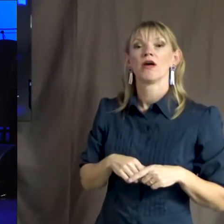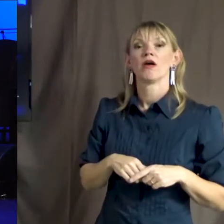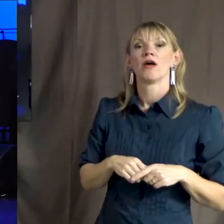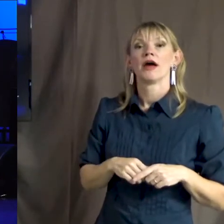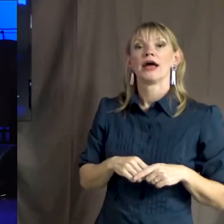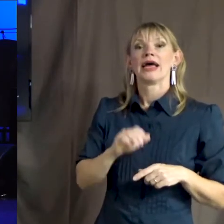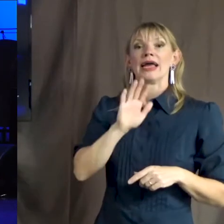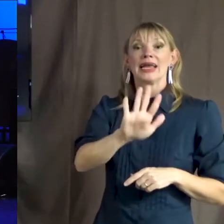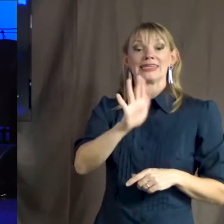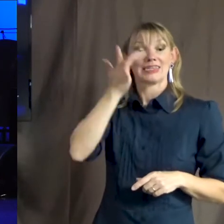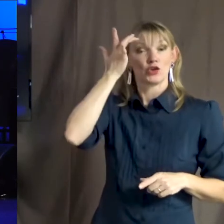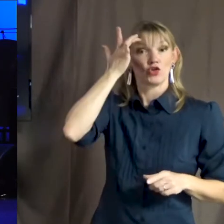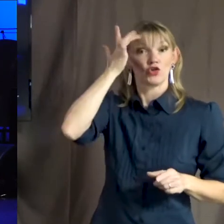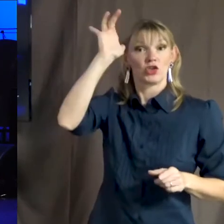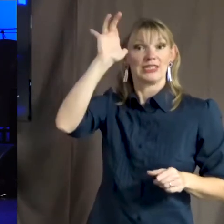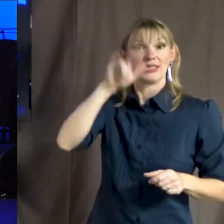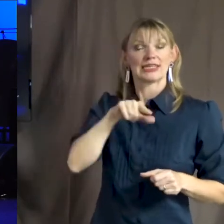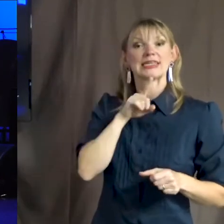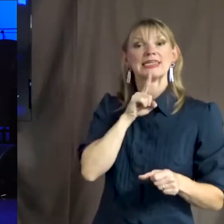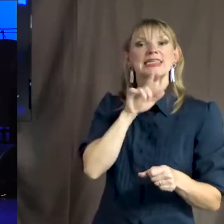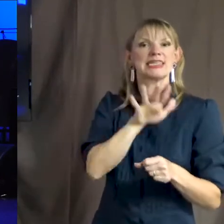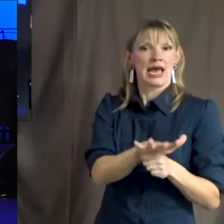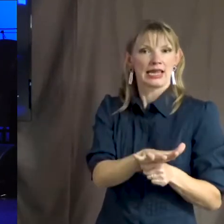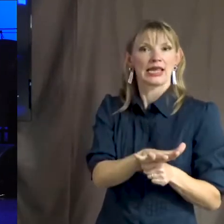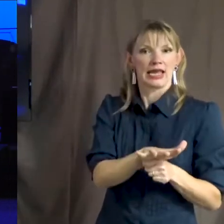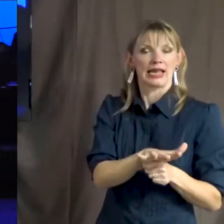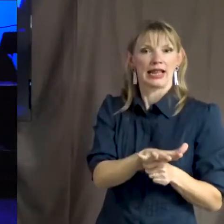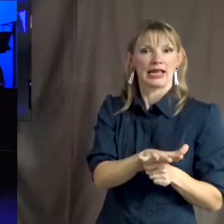his genius first to